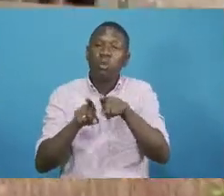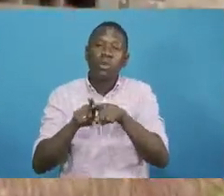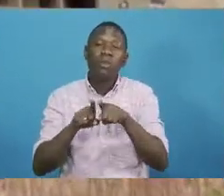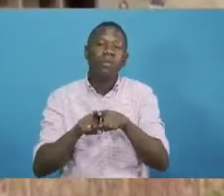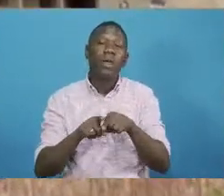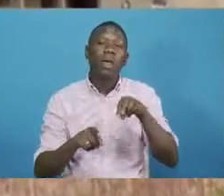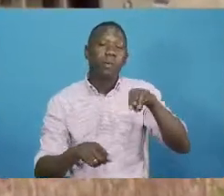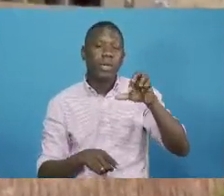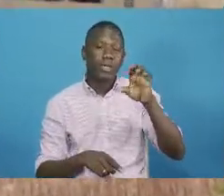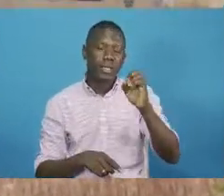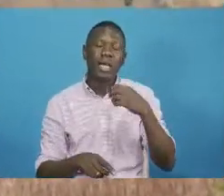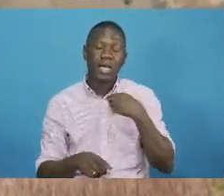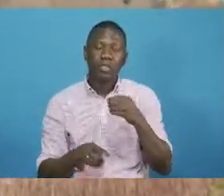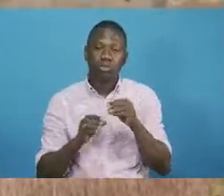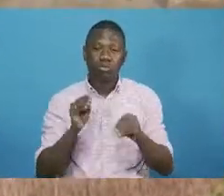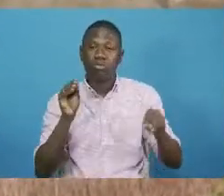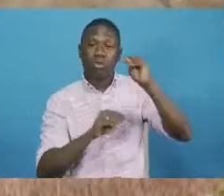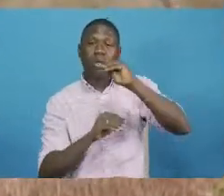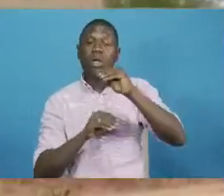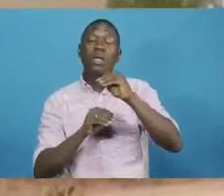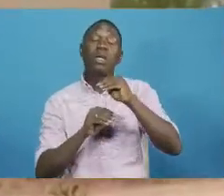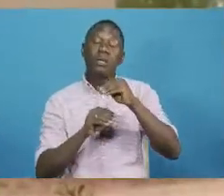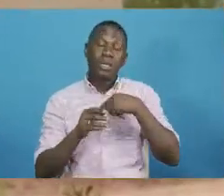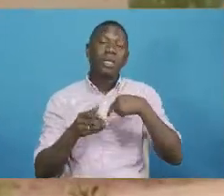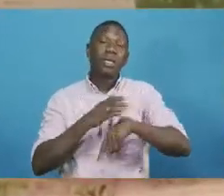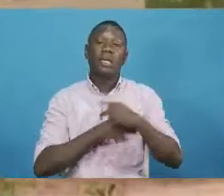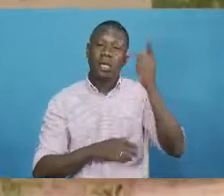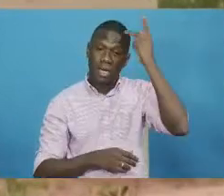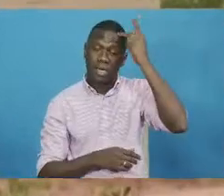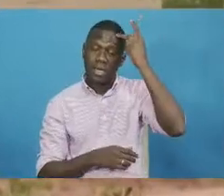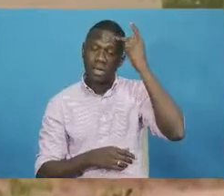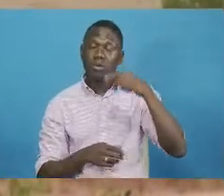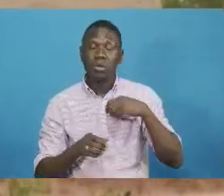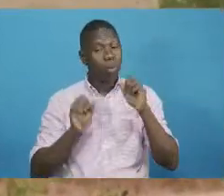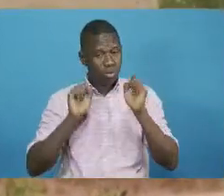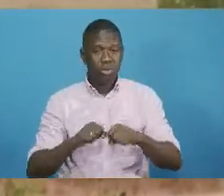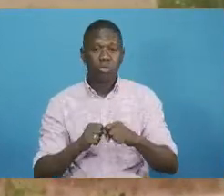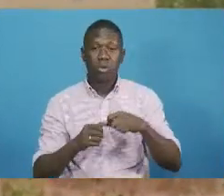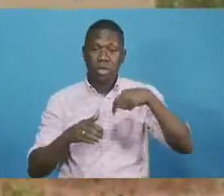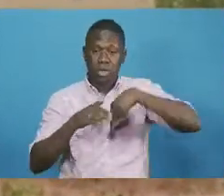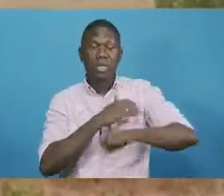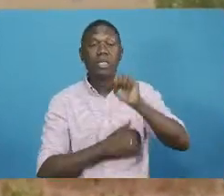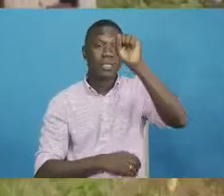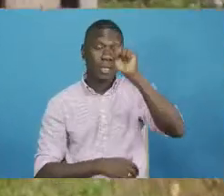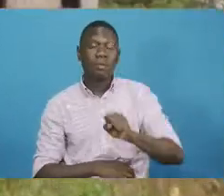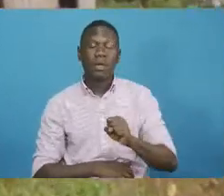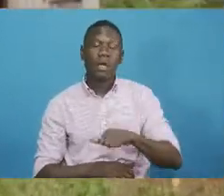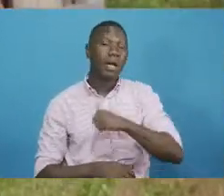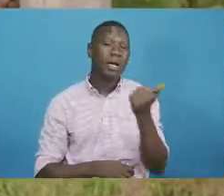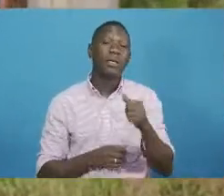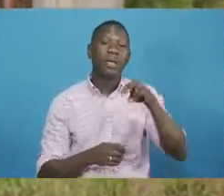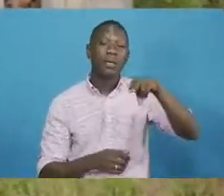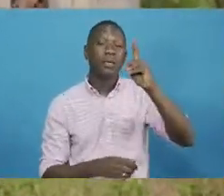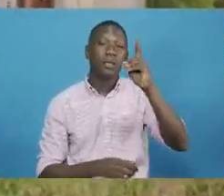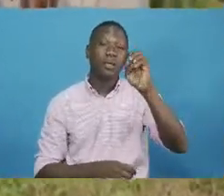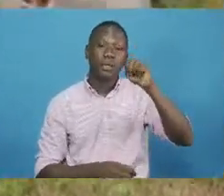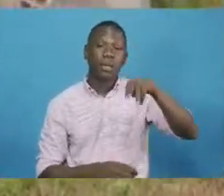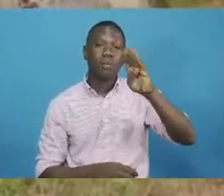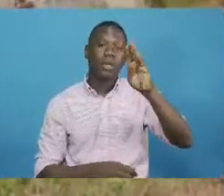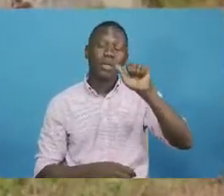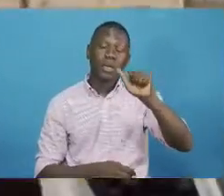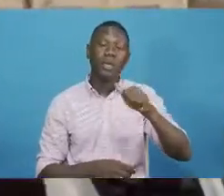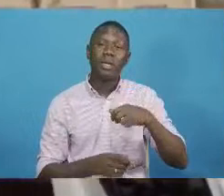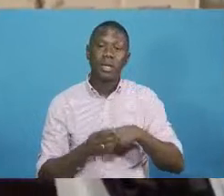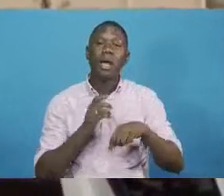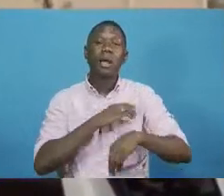Kanila Institute of Technology, which is expected to be operational in September, as well as the Ndemban, Julengel, and Mansa Konkok skill